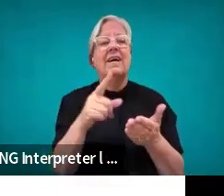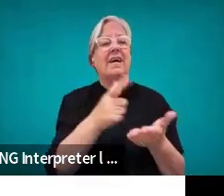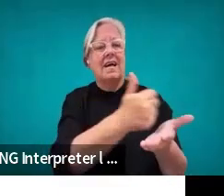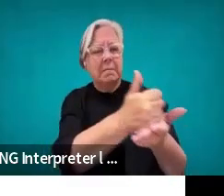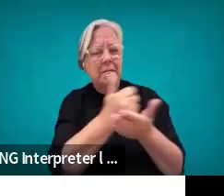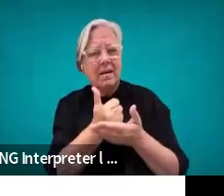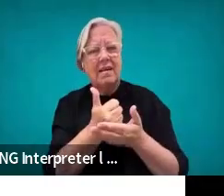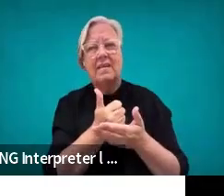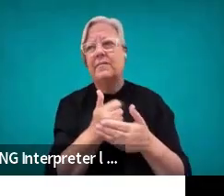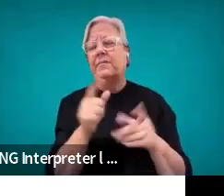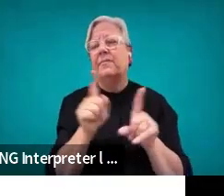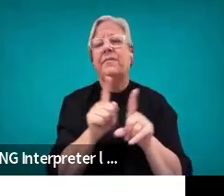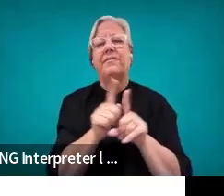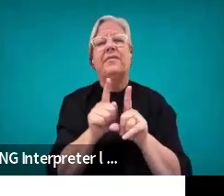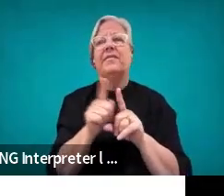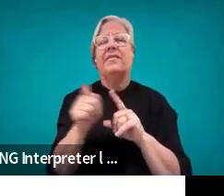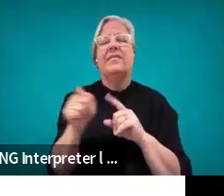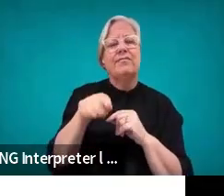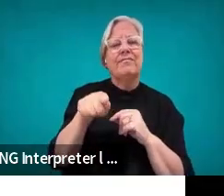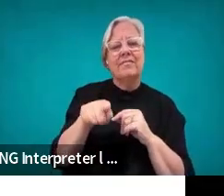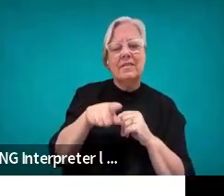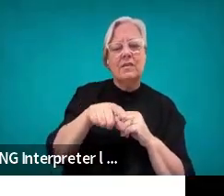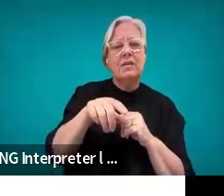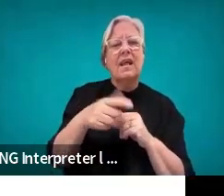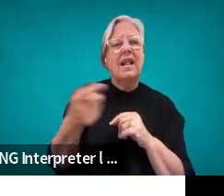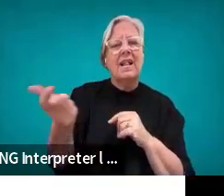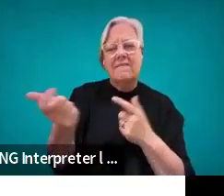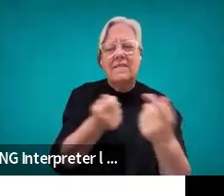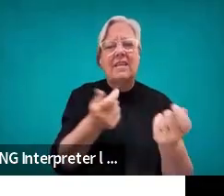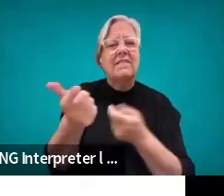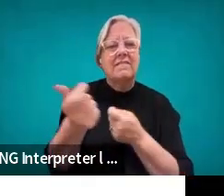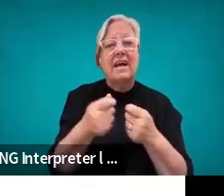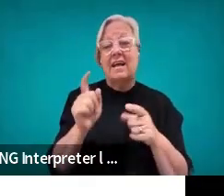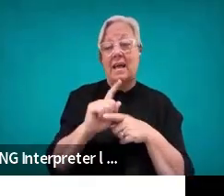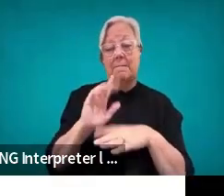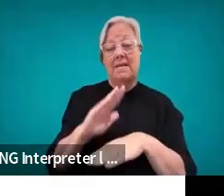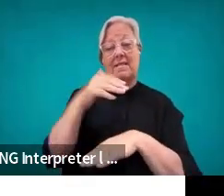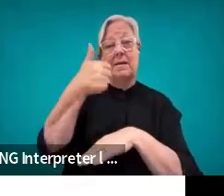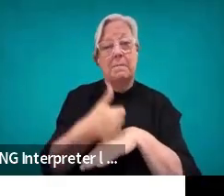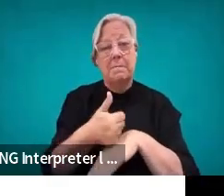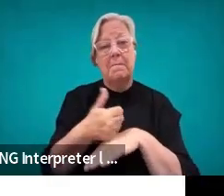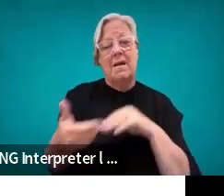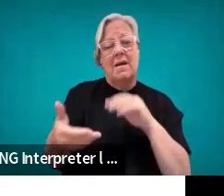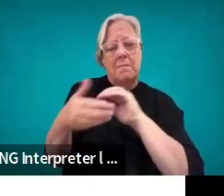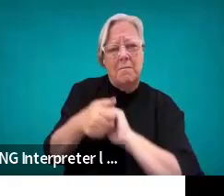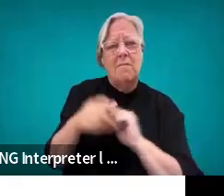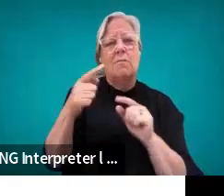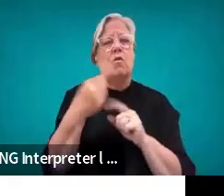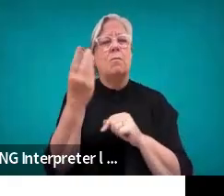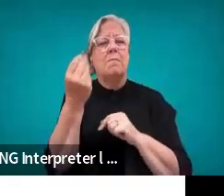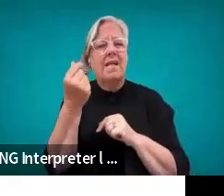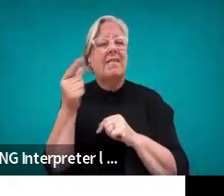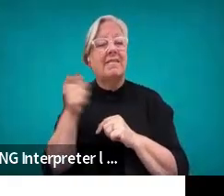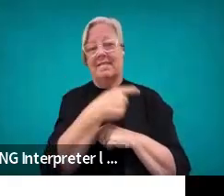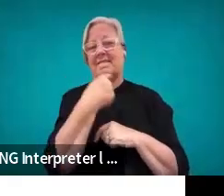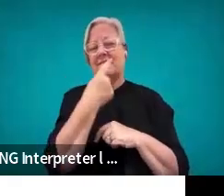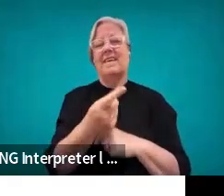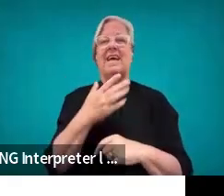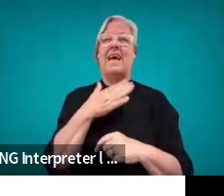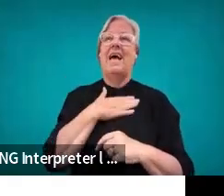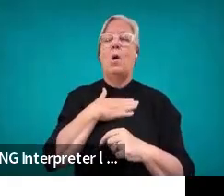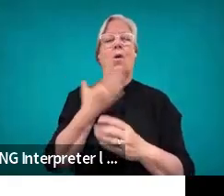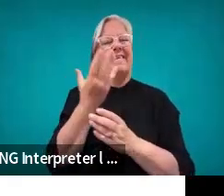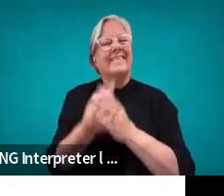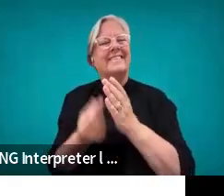inviting the regional, in terms of inviting the implementing partners and the grantees. As I said, that was our blind spot, and it was